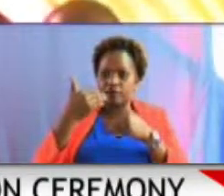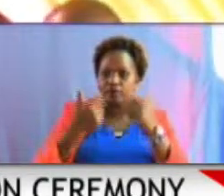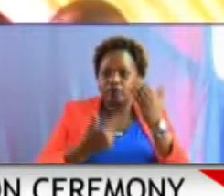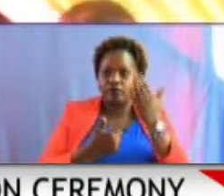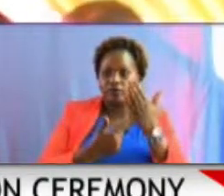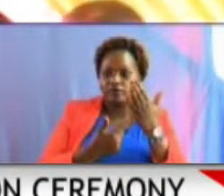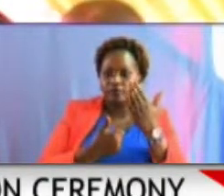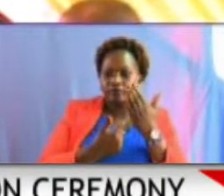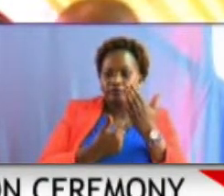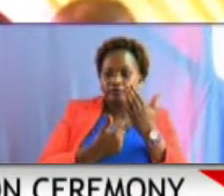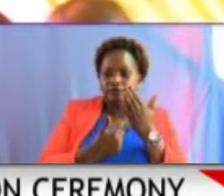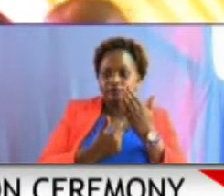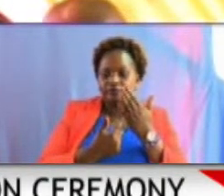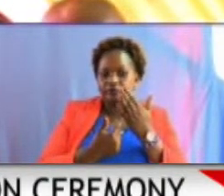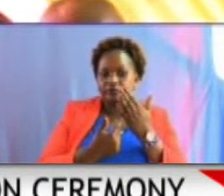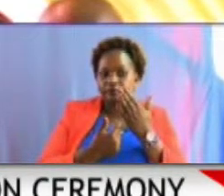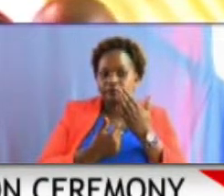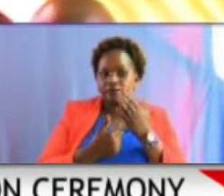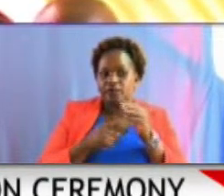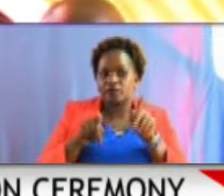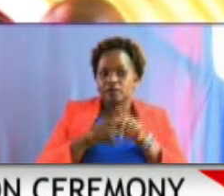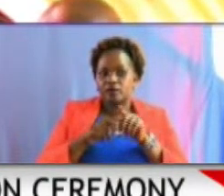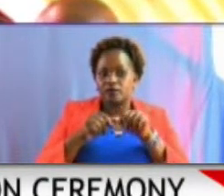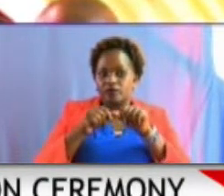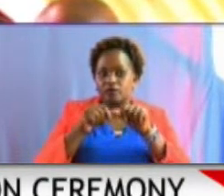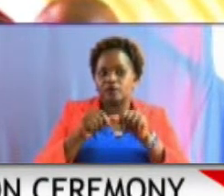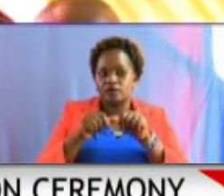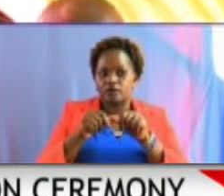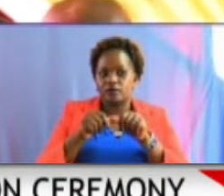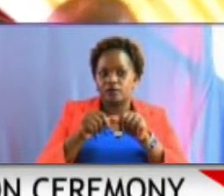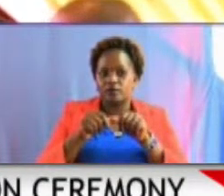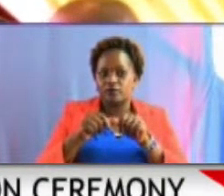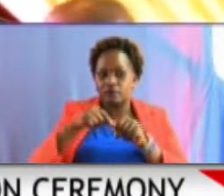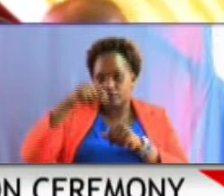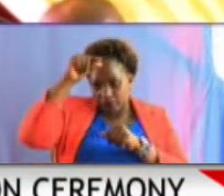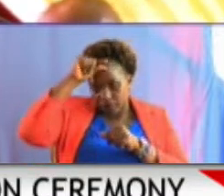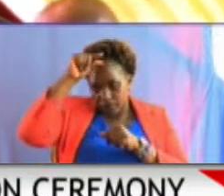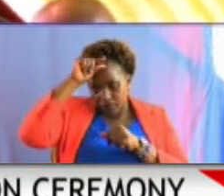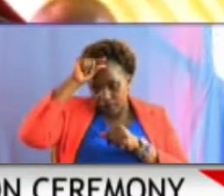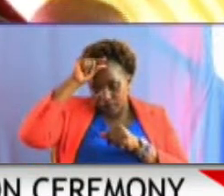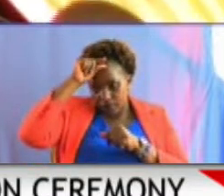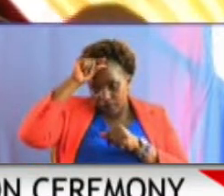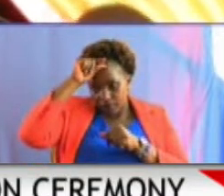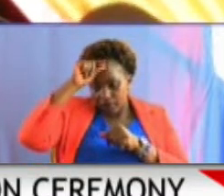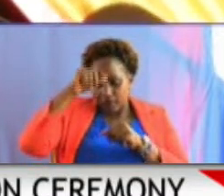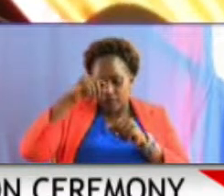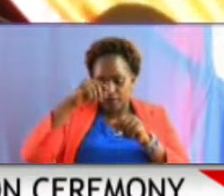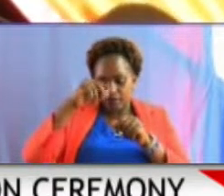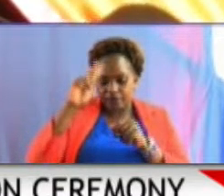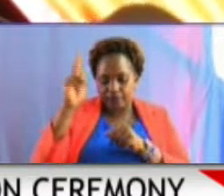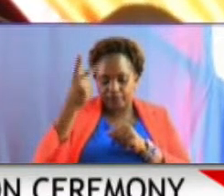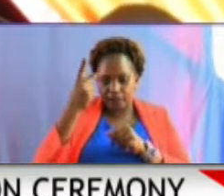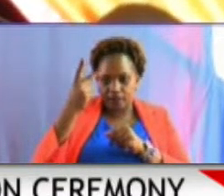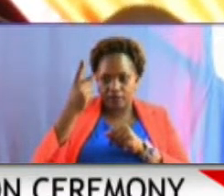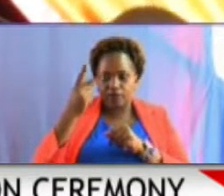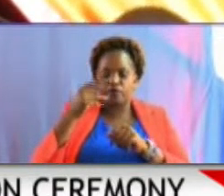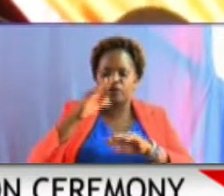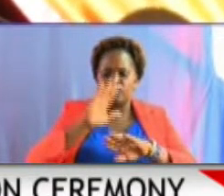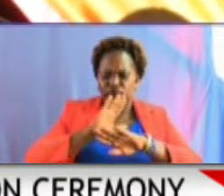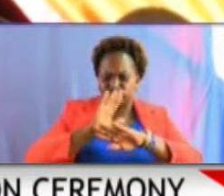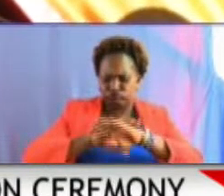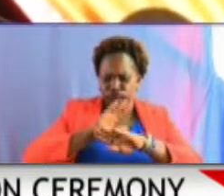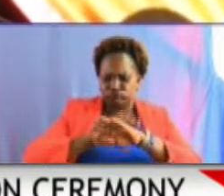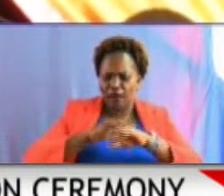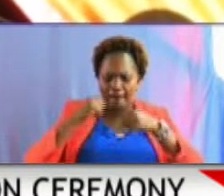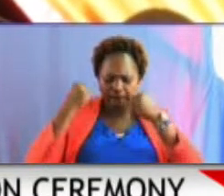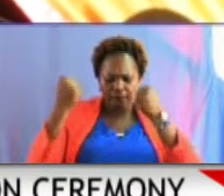focus. Further, I wish to thank the government of the Republic of Kenya for the tremendous support it